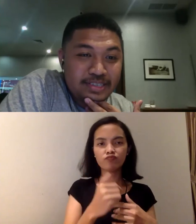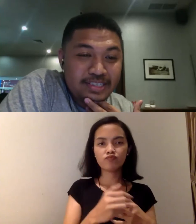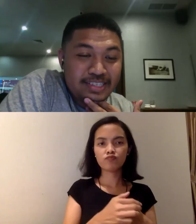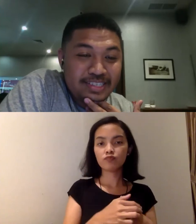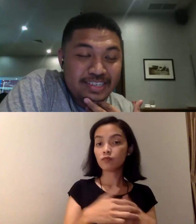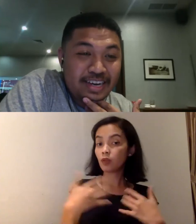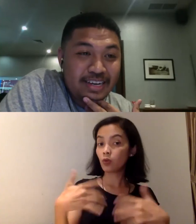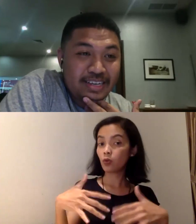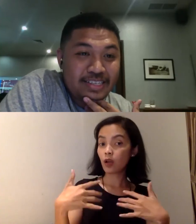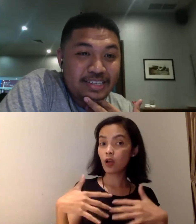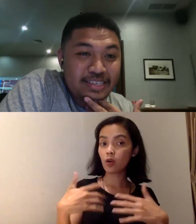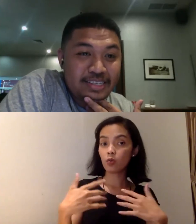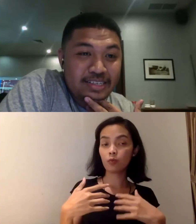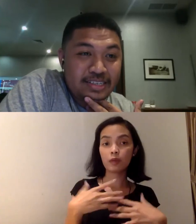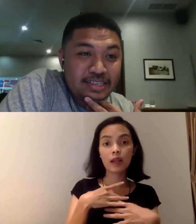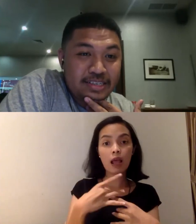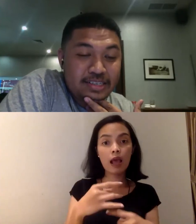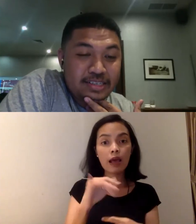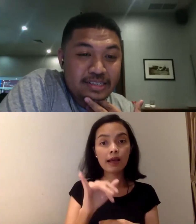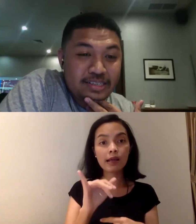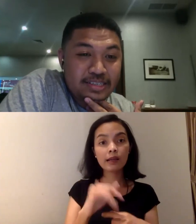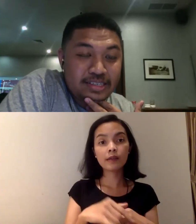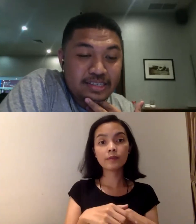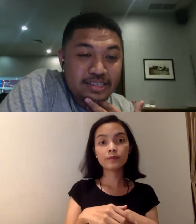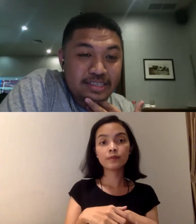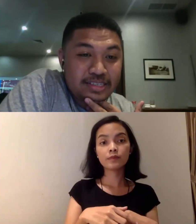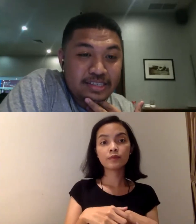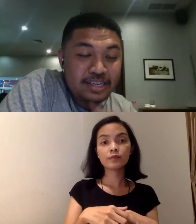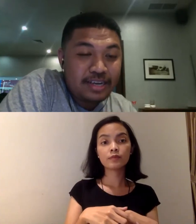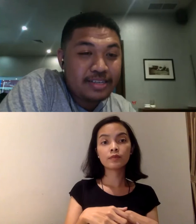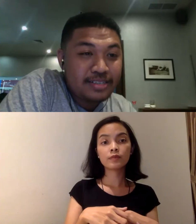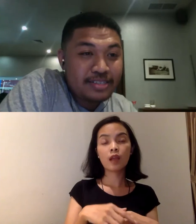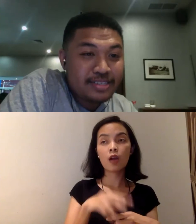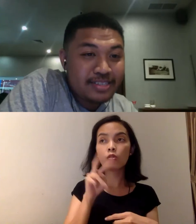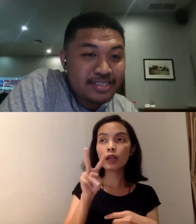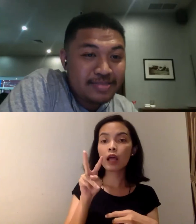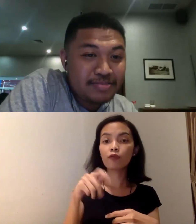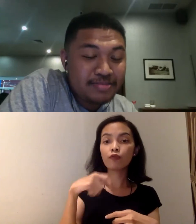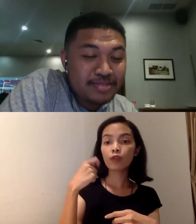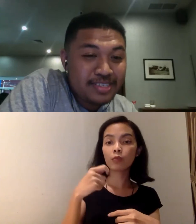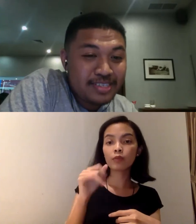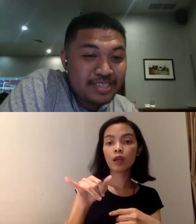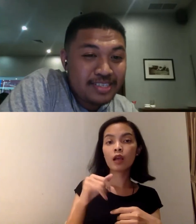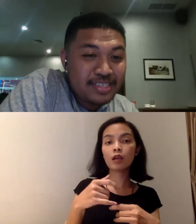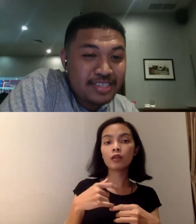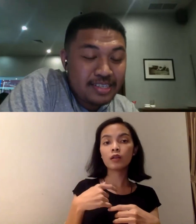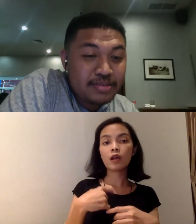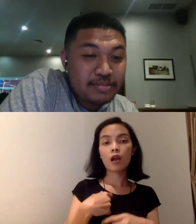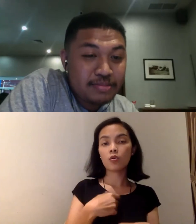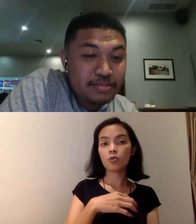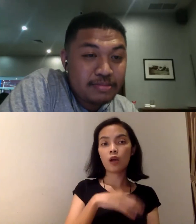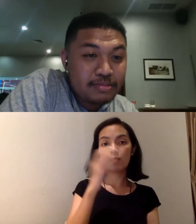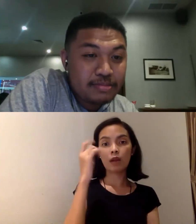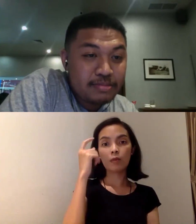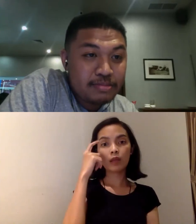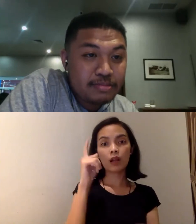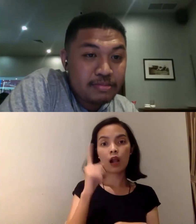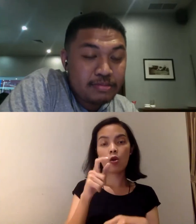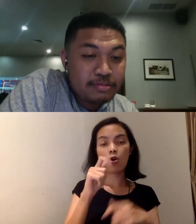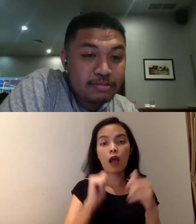Wow, that's very Yeah. interesting, because I saw the film and I Yeah. wouldn't have expected that they